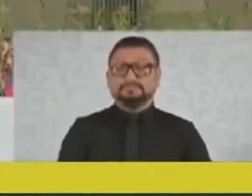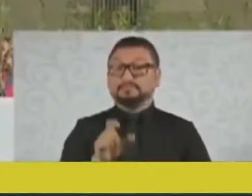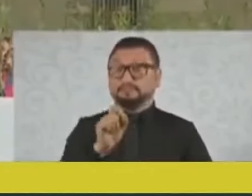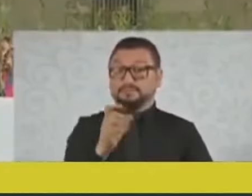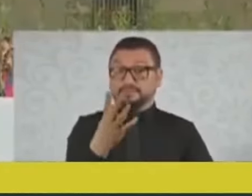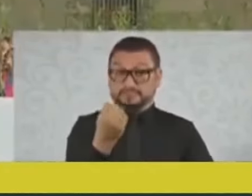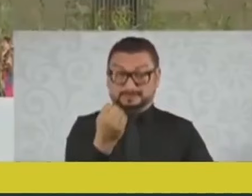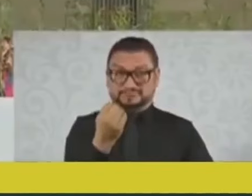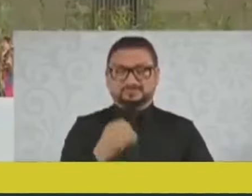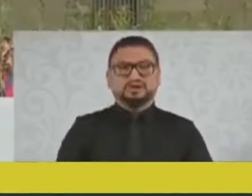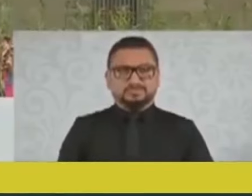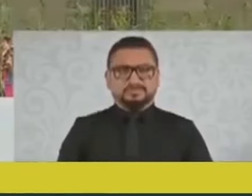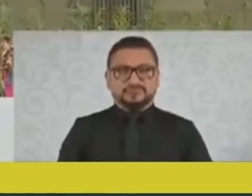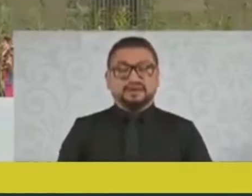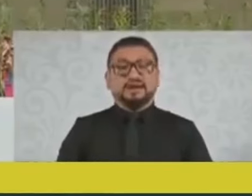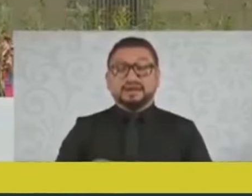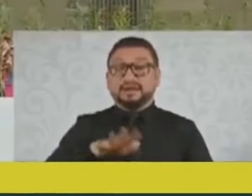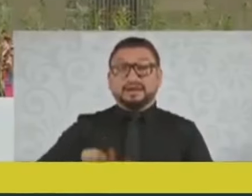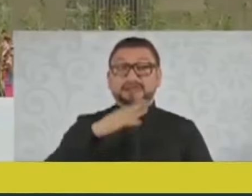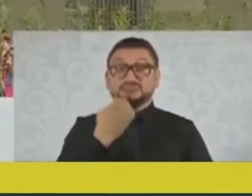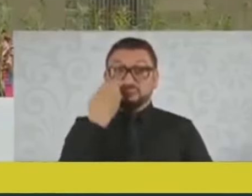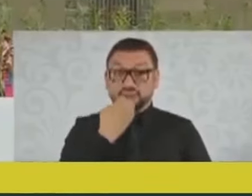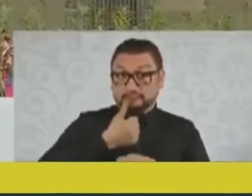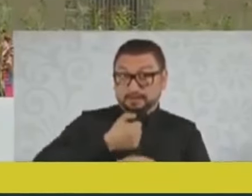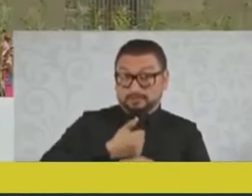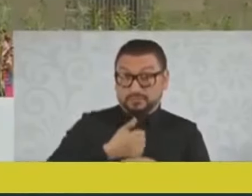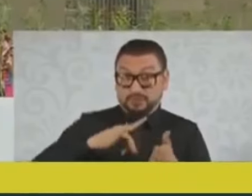take it to higher education.